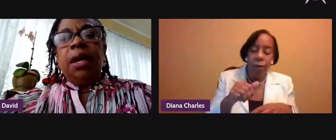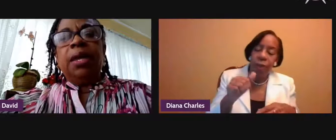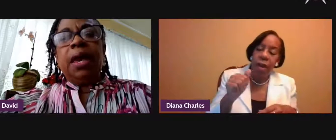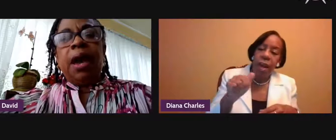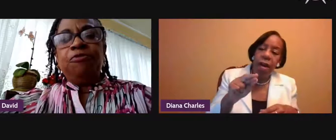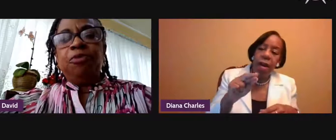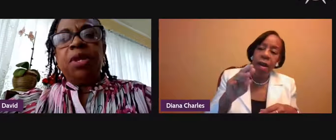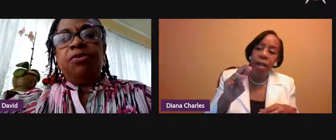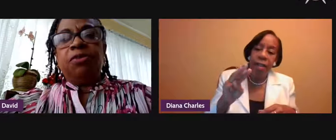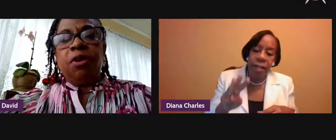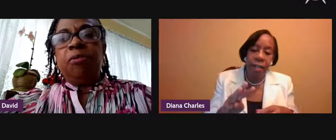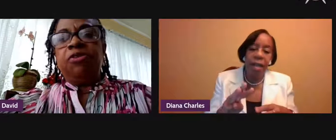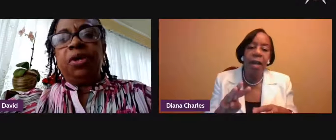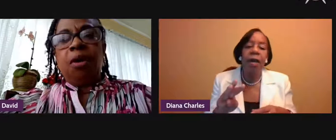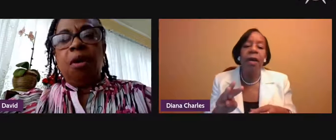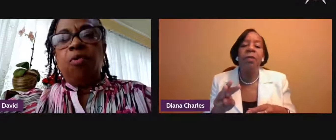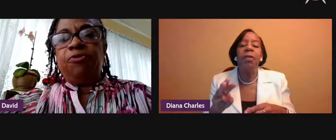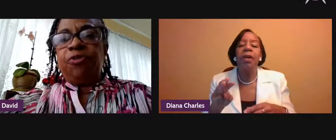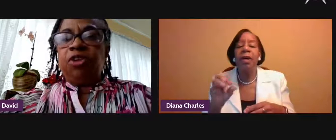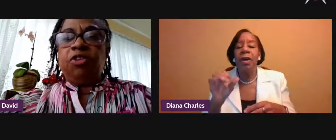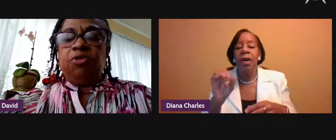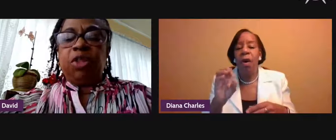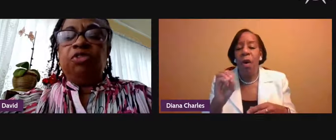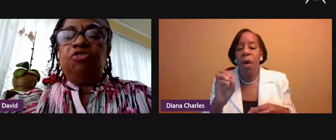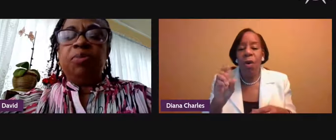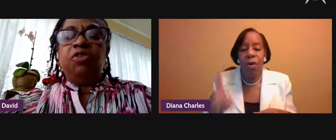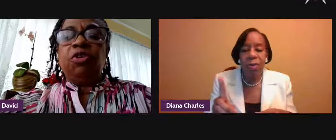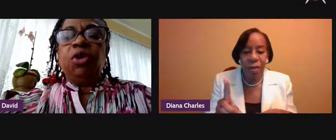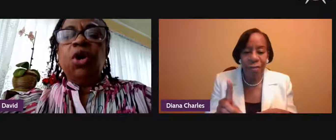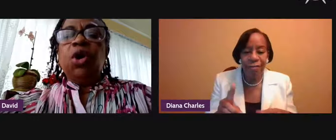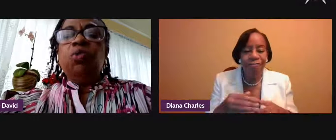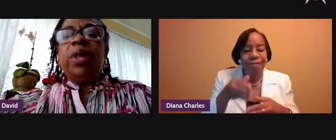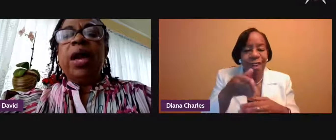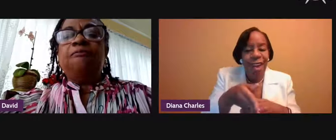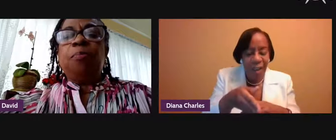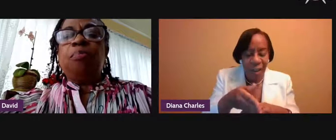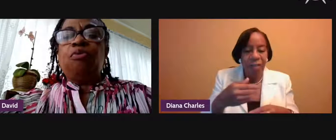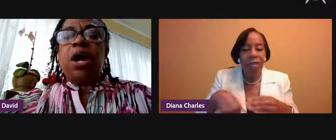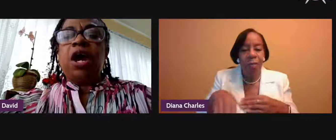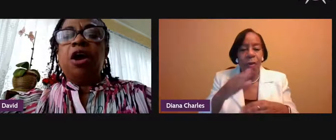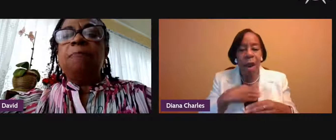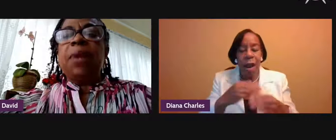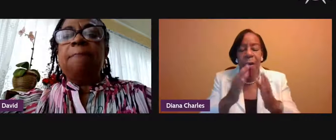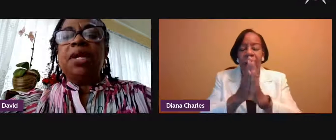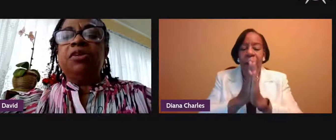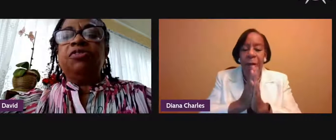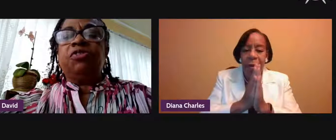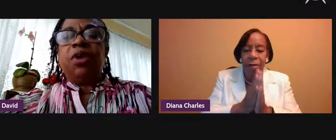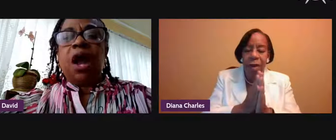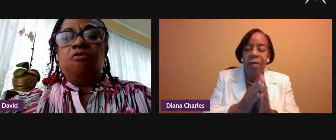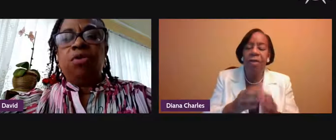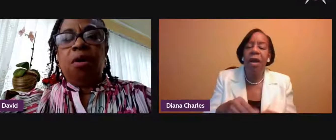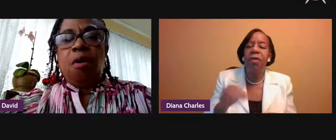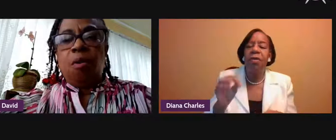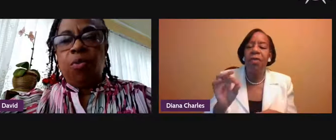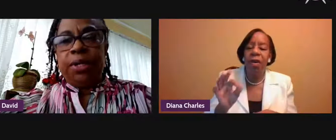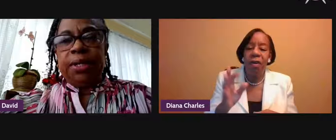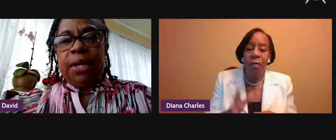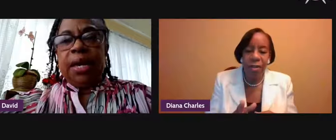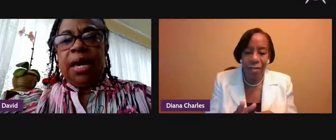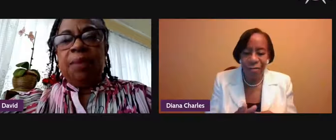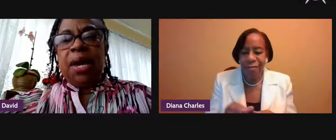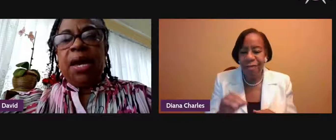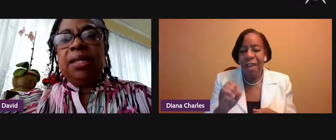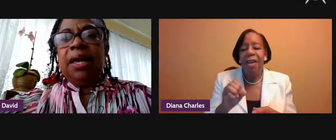Onward. And after Minister Thomasina Onward finishes with the scripture, we will have the prayer by Minister Tyrone